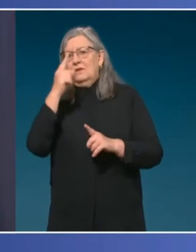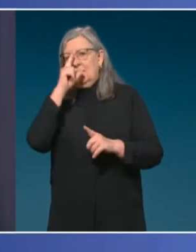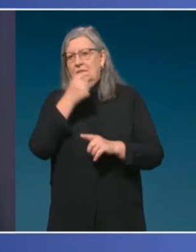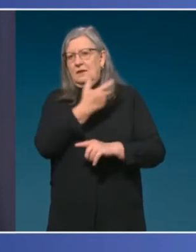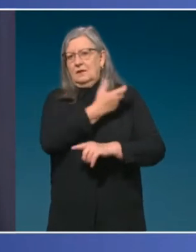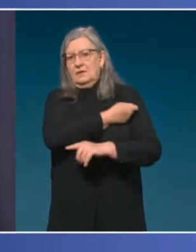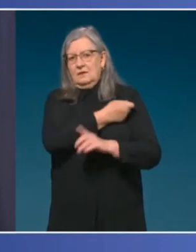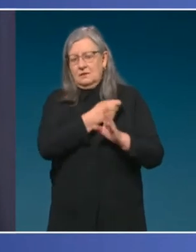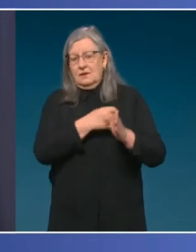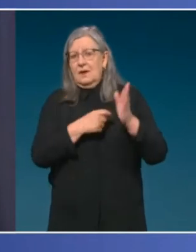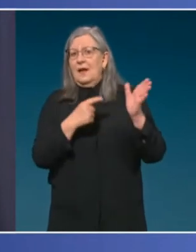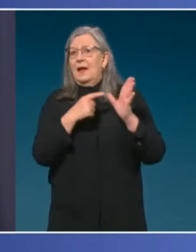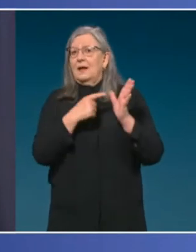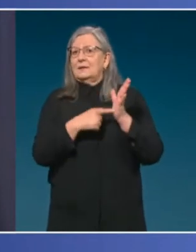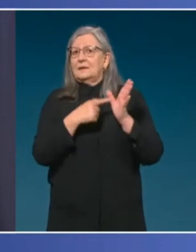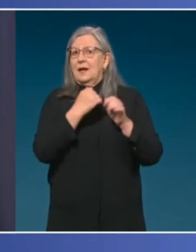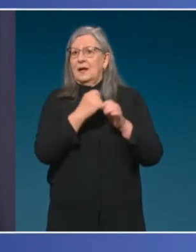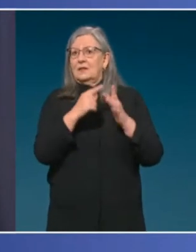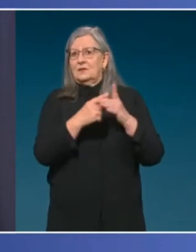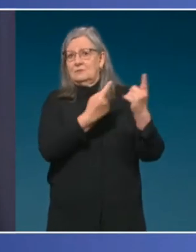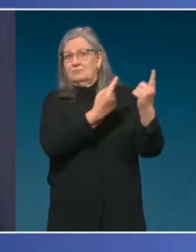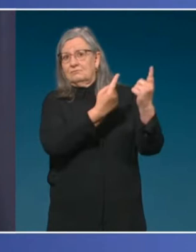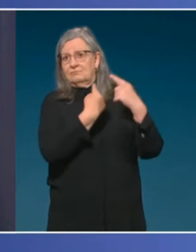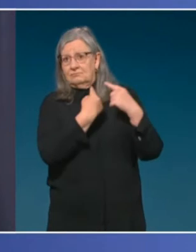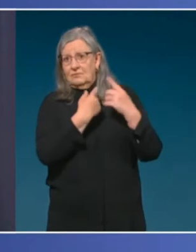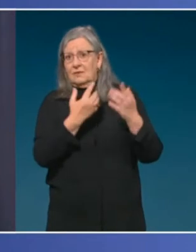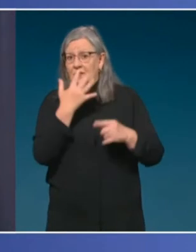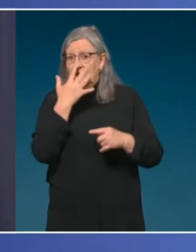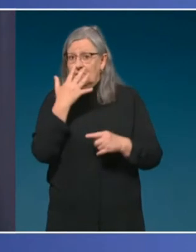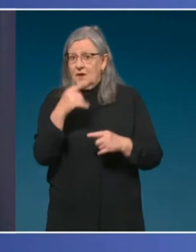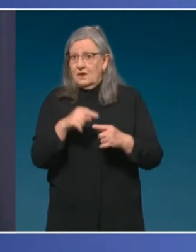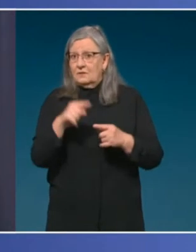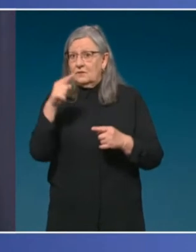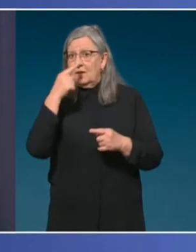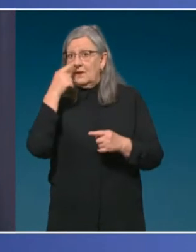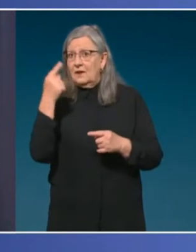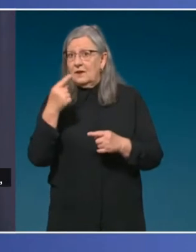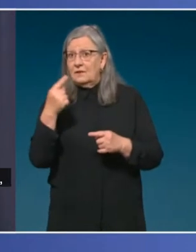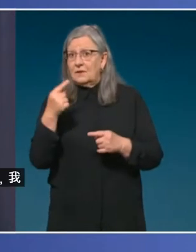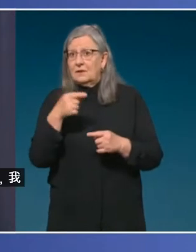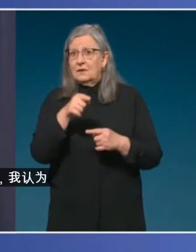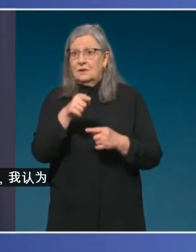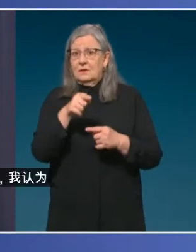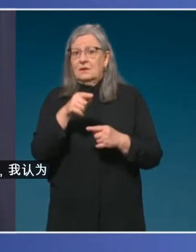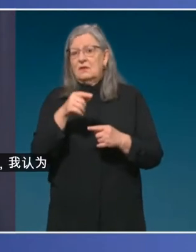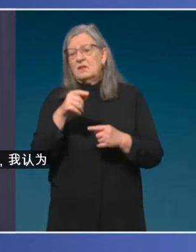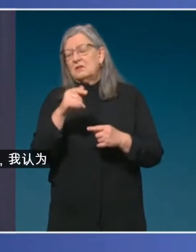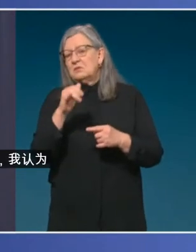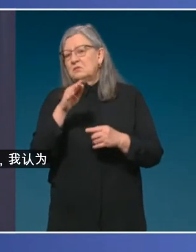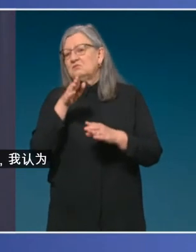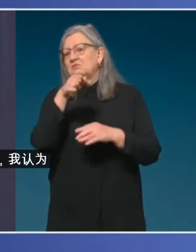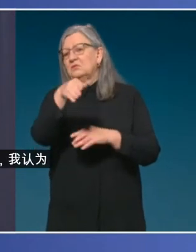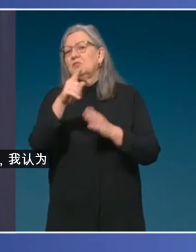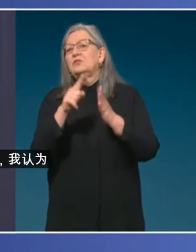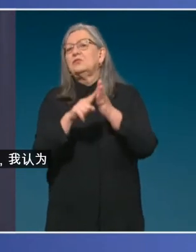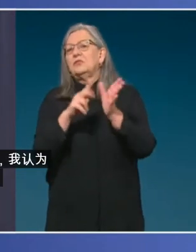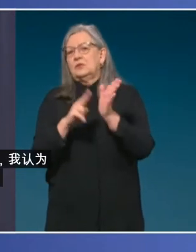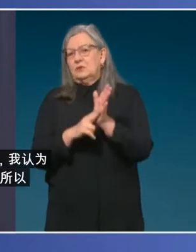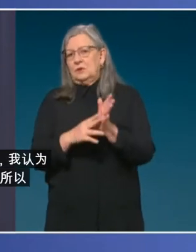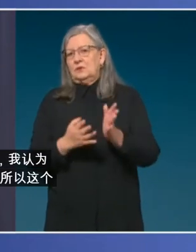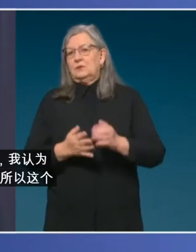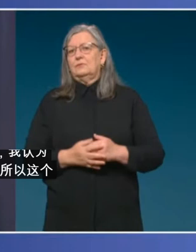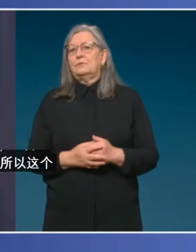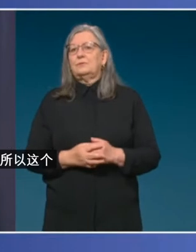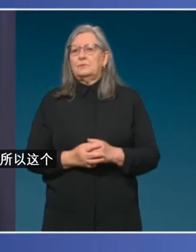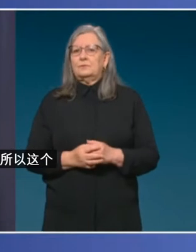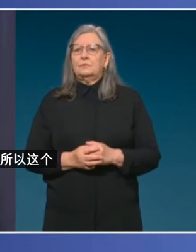January, and that remains the guidance. Then in terms of ATAGI and boosters, I think Paul met with them this